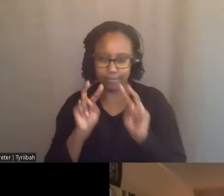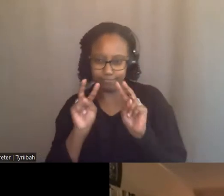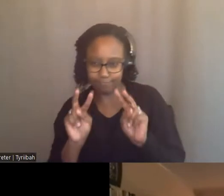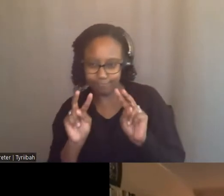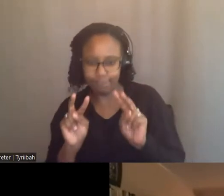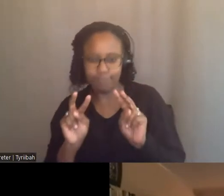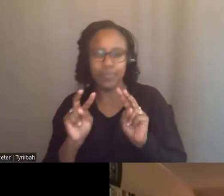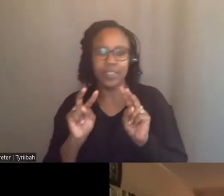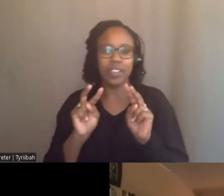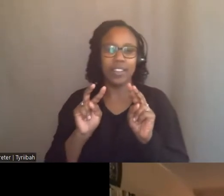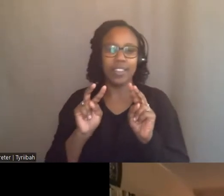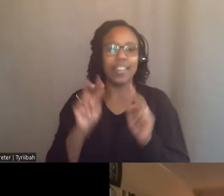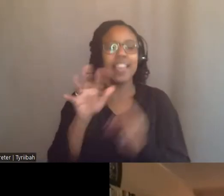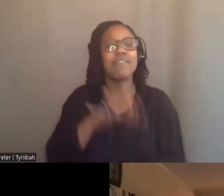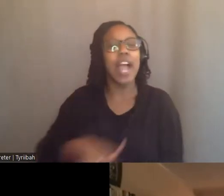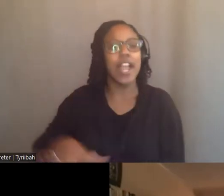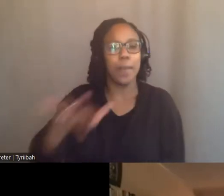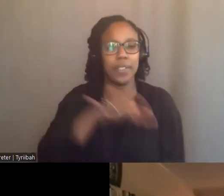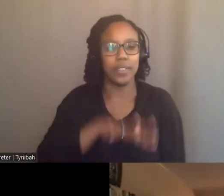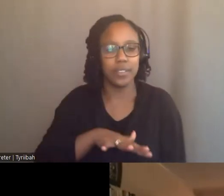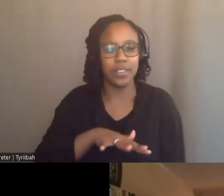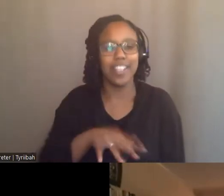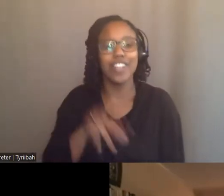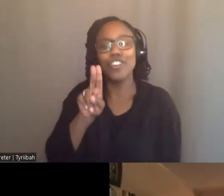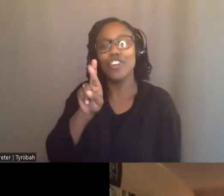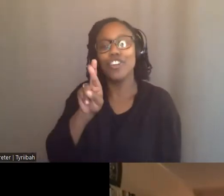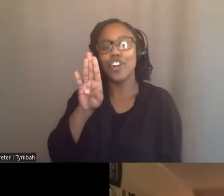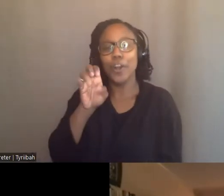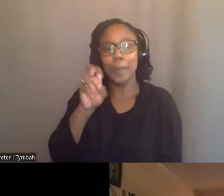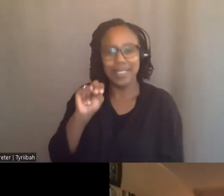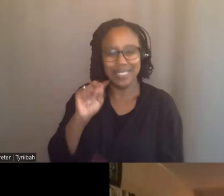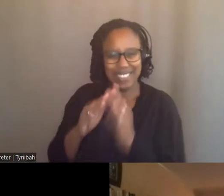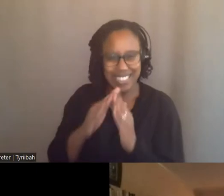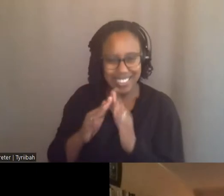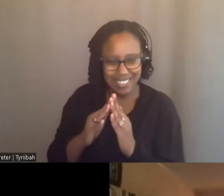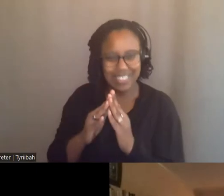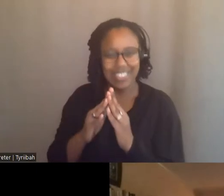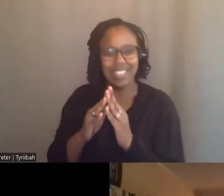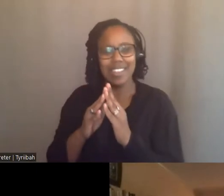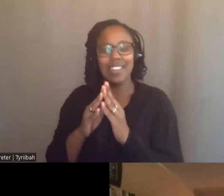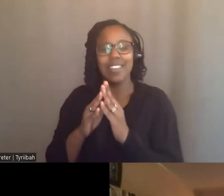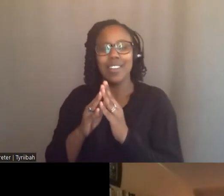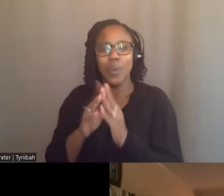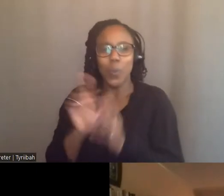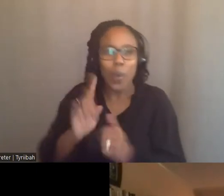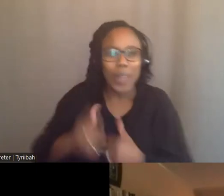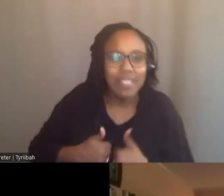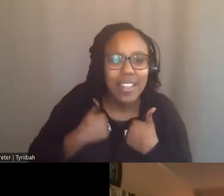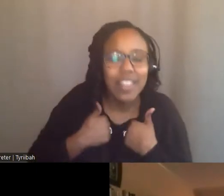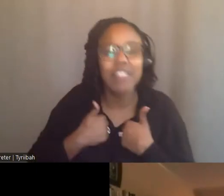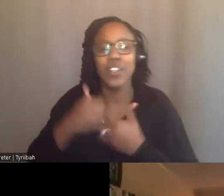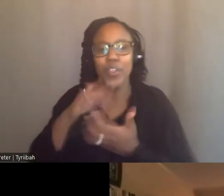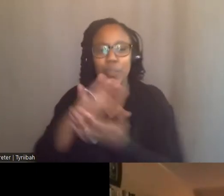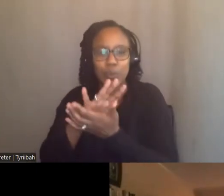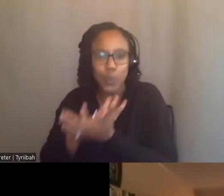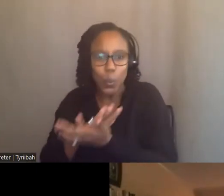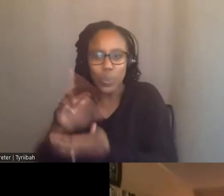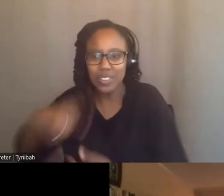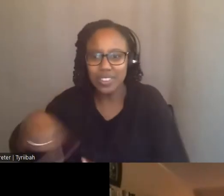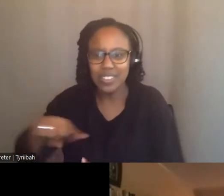city, our neighborhoods, our schools produce depression, essentially, because they're